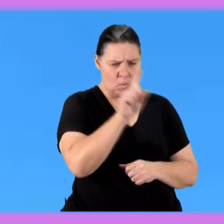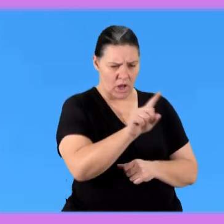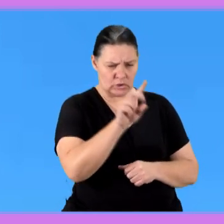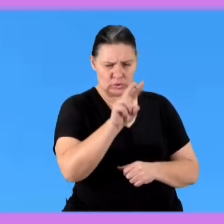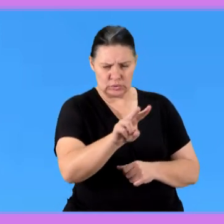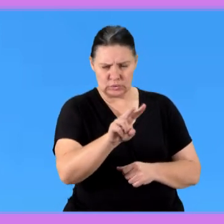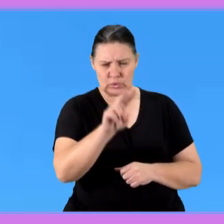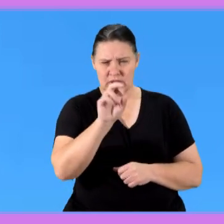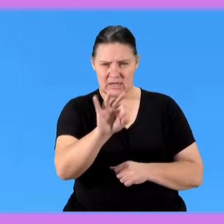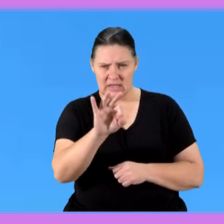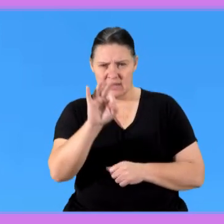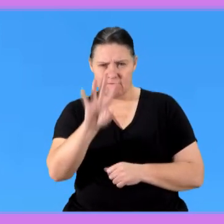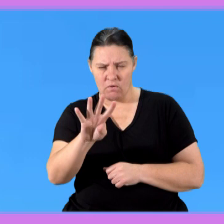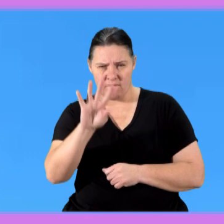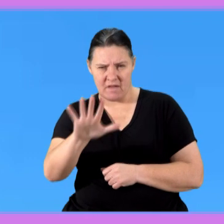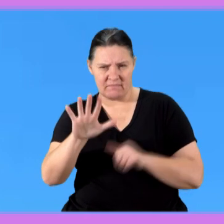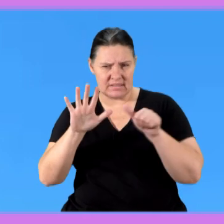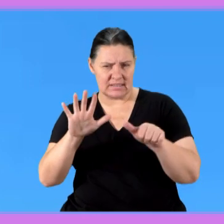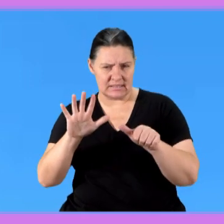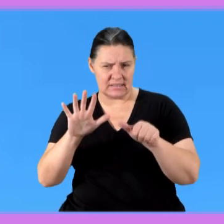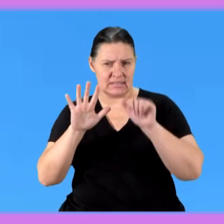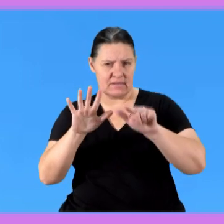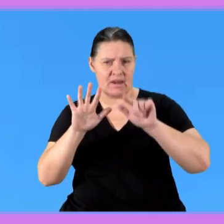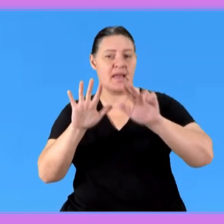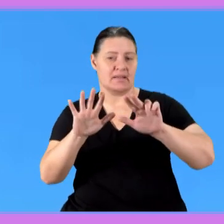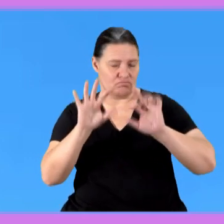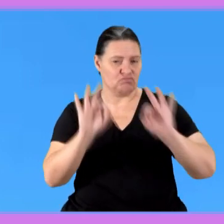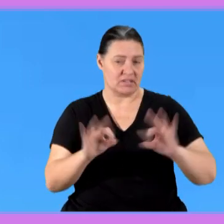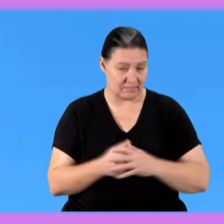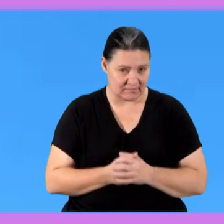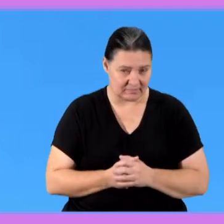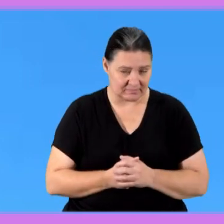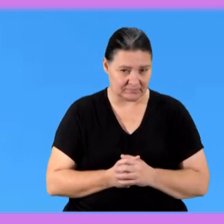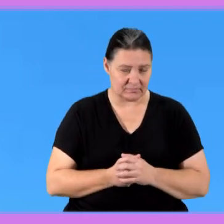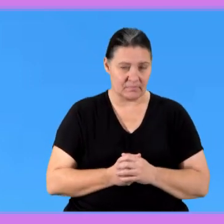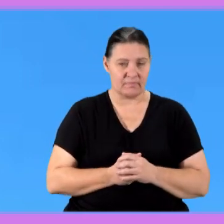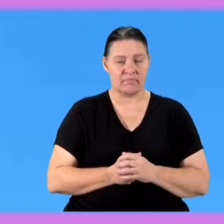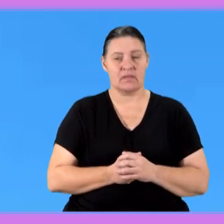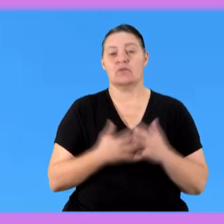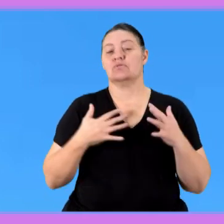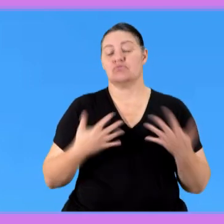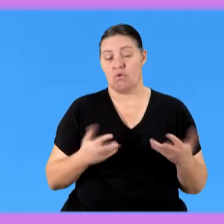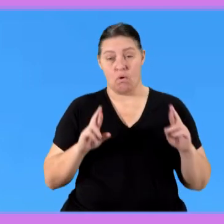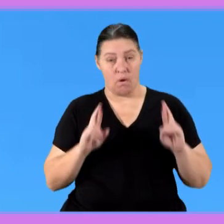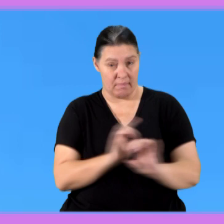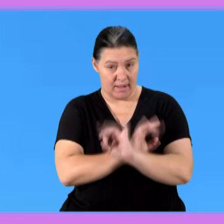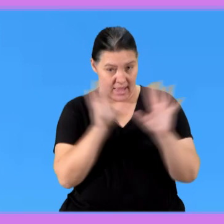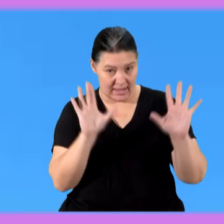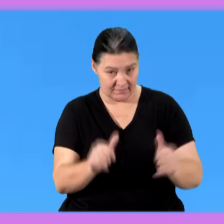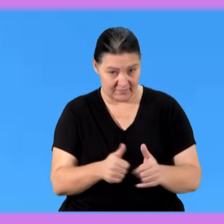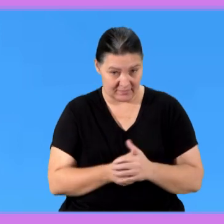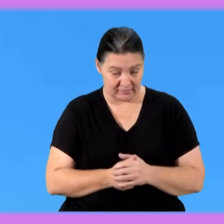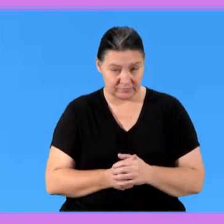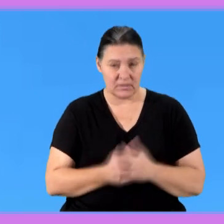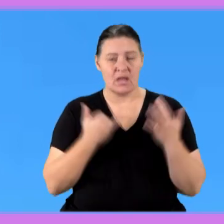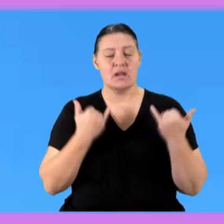1, 2, 3, 4, 5, 6, 7, 8. So we are indeed correct. Okay, so I hope that is all clear to